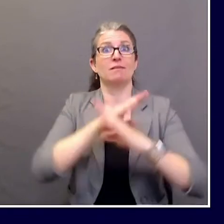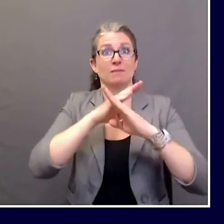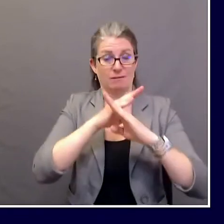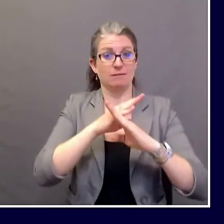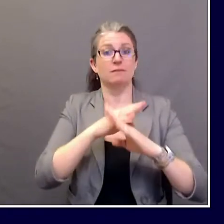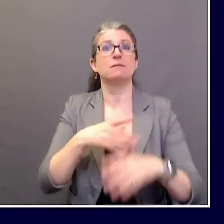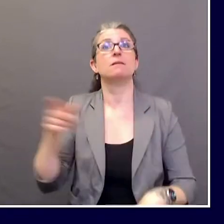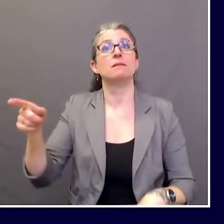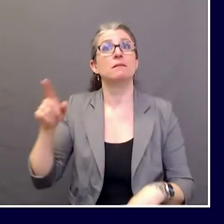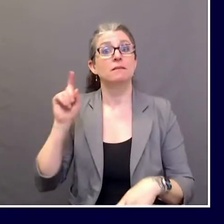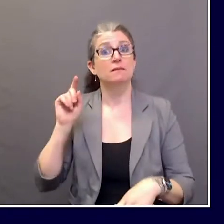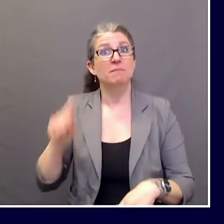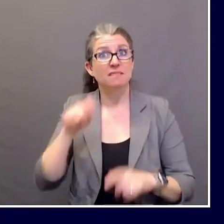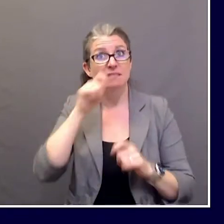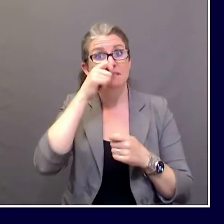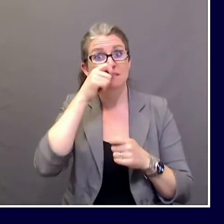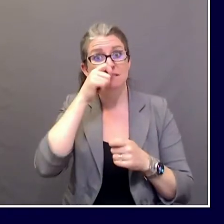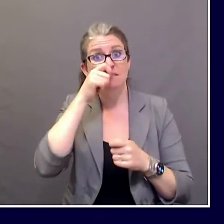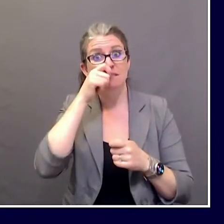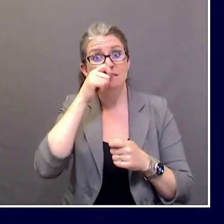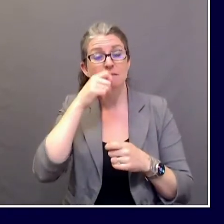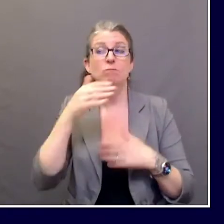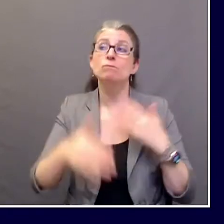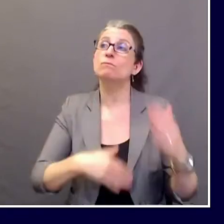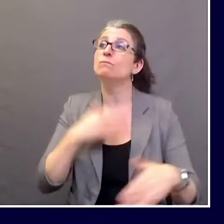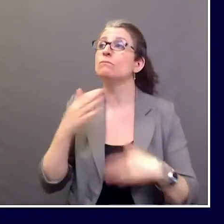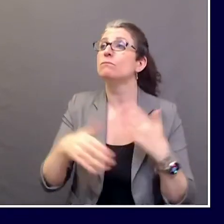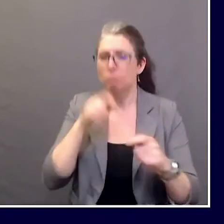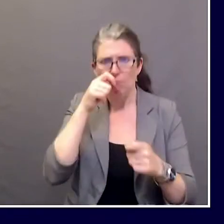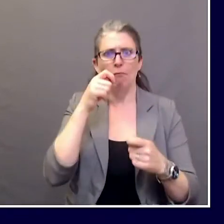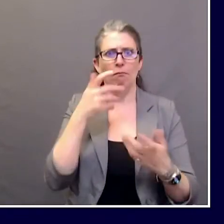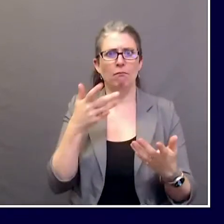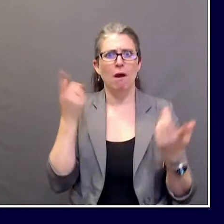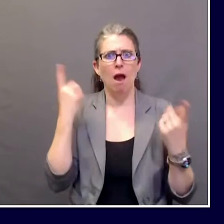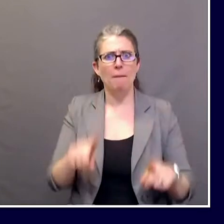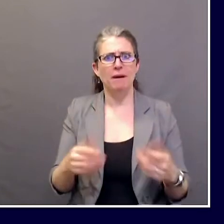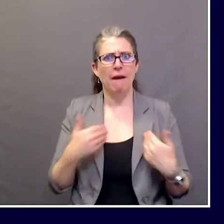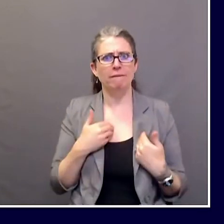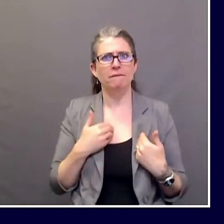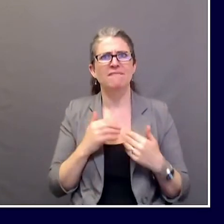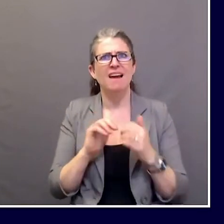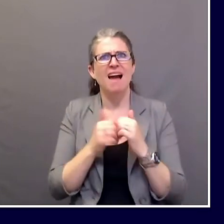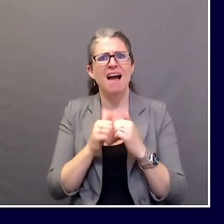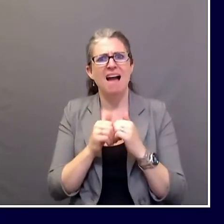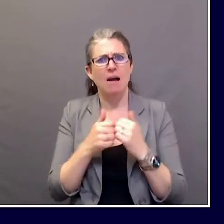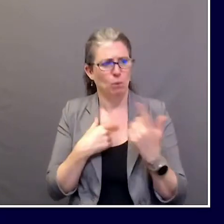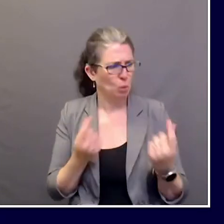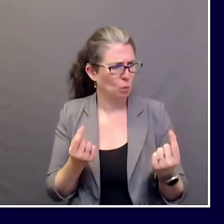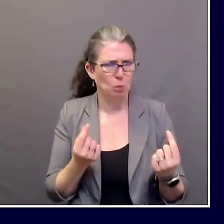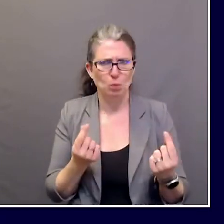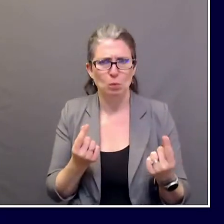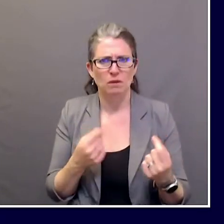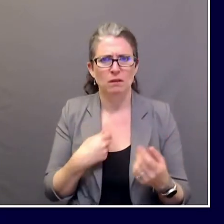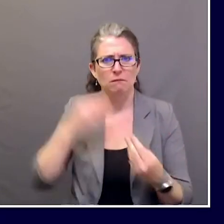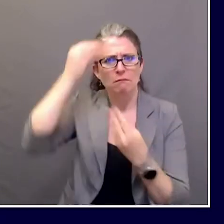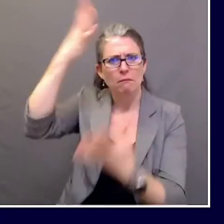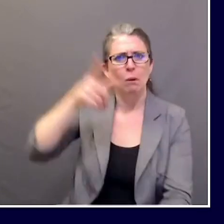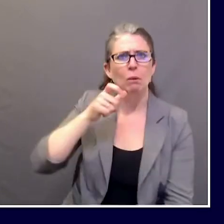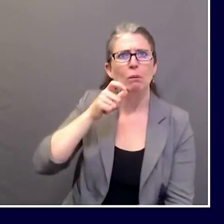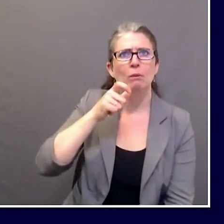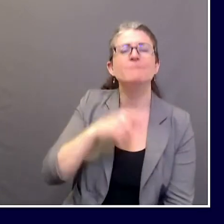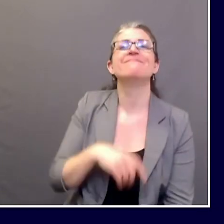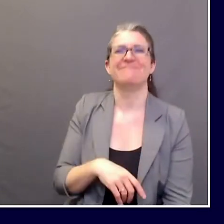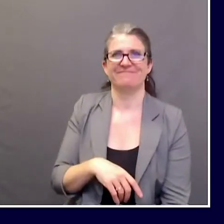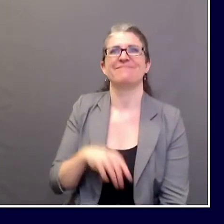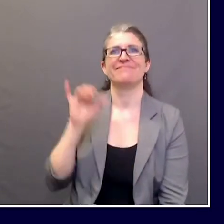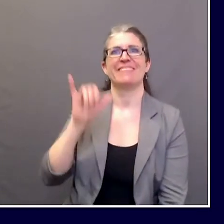those, and at the US CDC's recommendation, report those numbers up to them. And do you have a sense of, do you know right off the top of your head